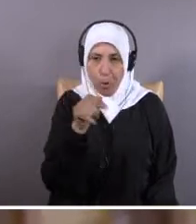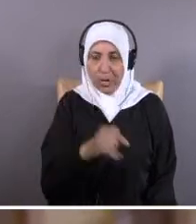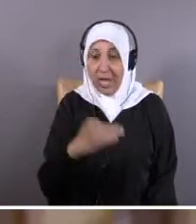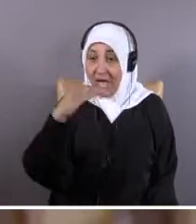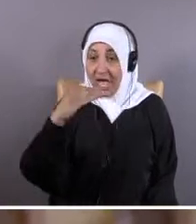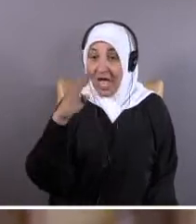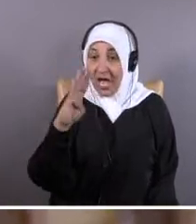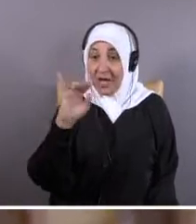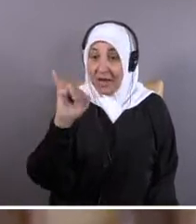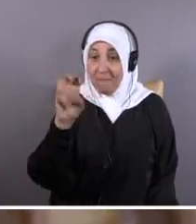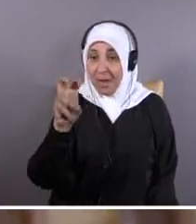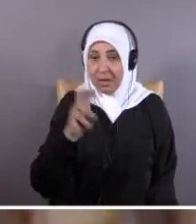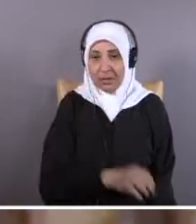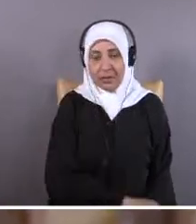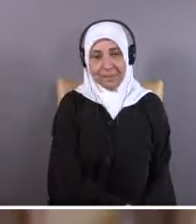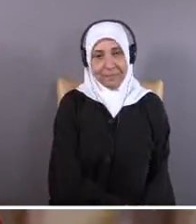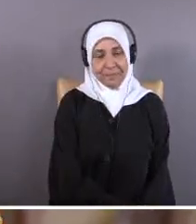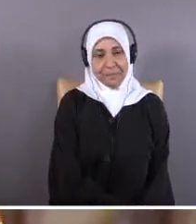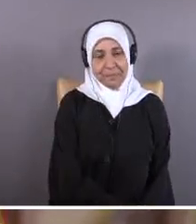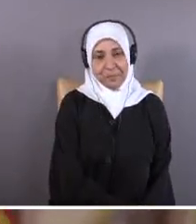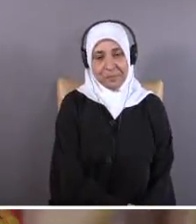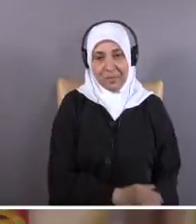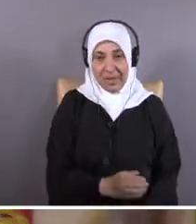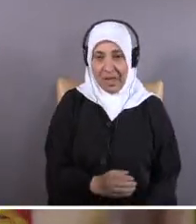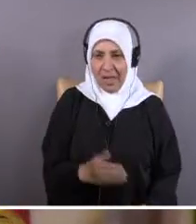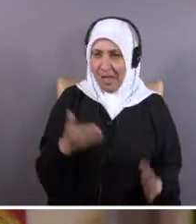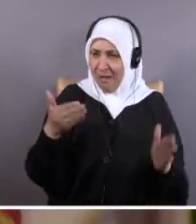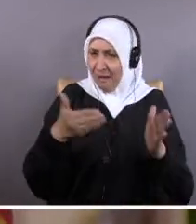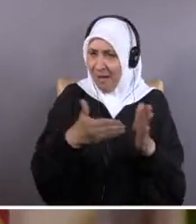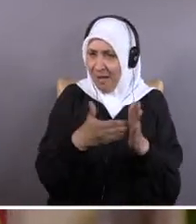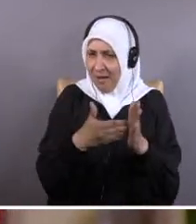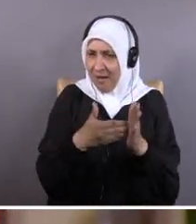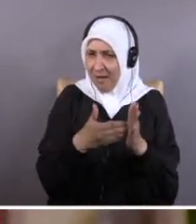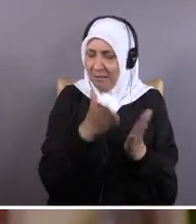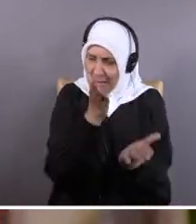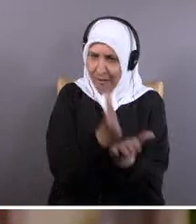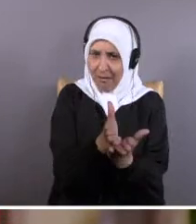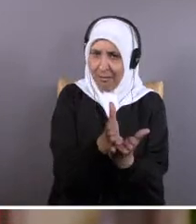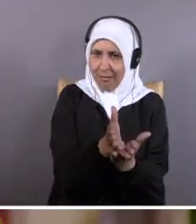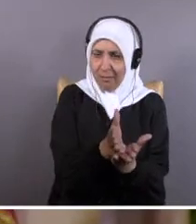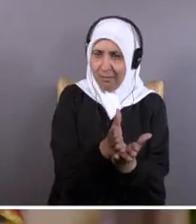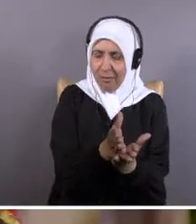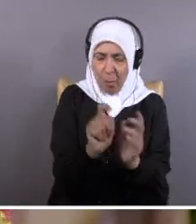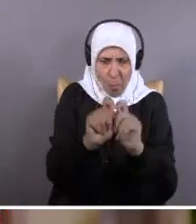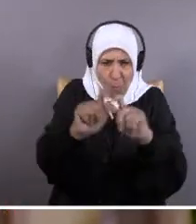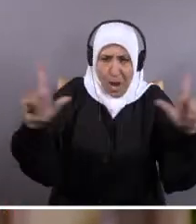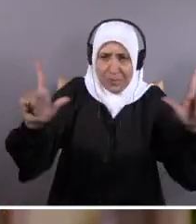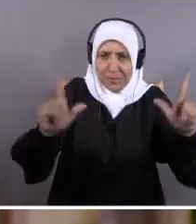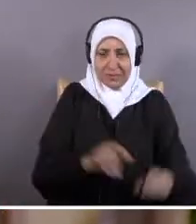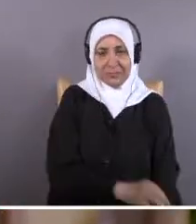And finally, truth. the truth.